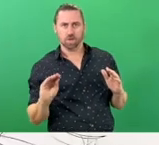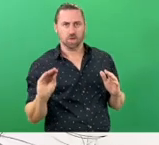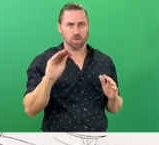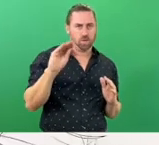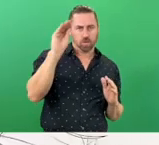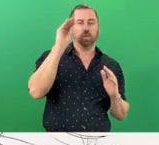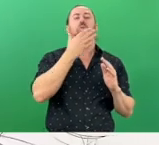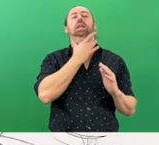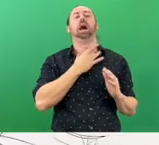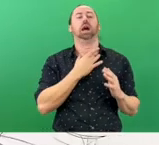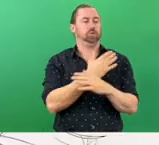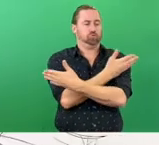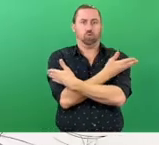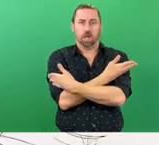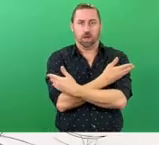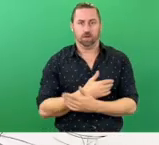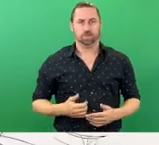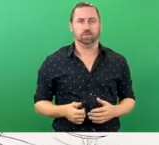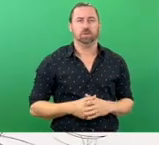there, and neck and shoulders.